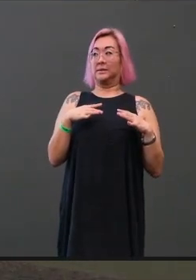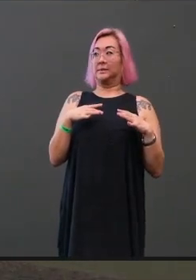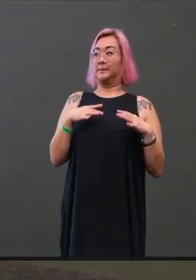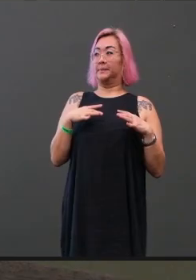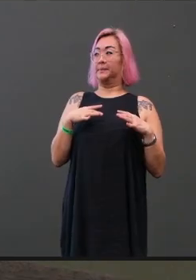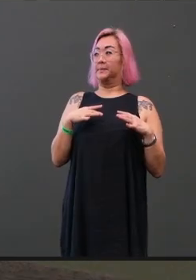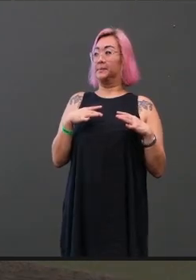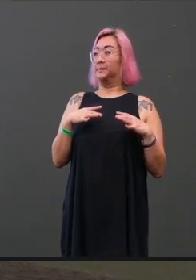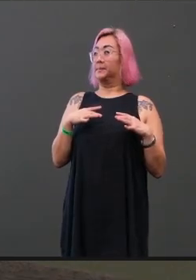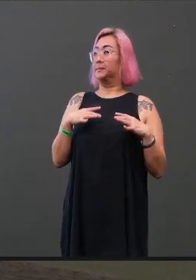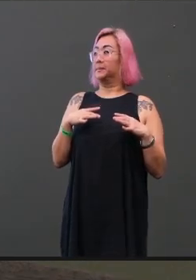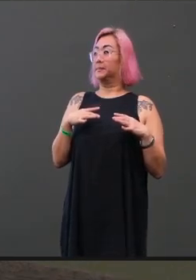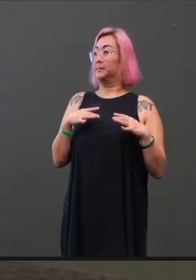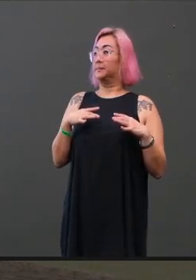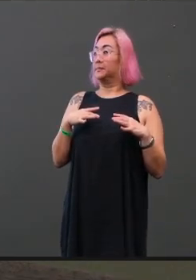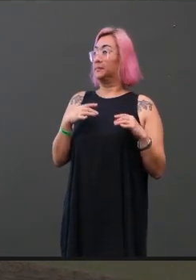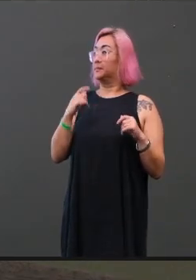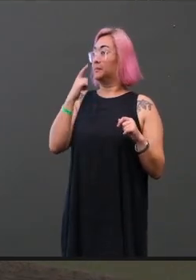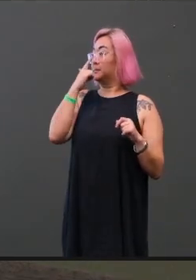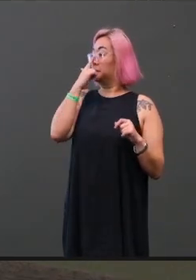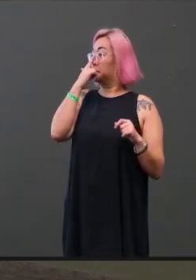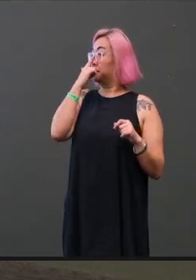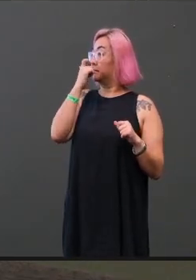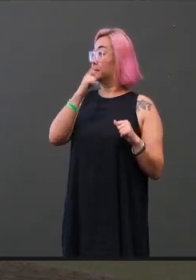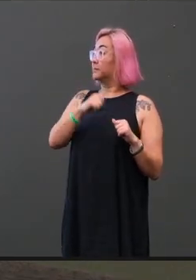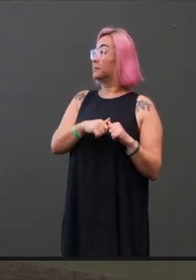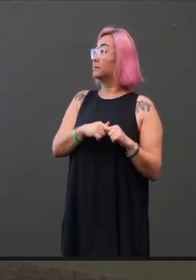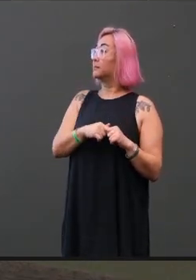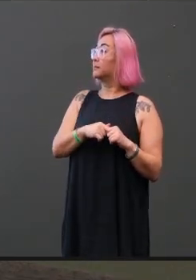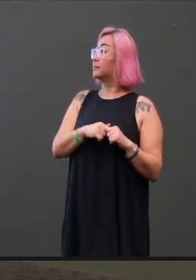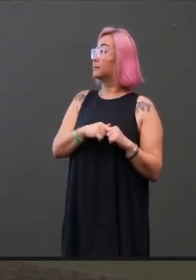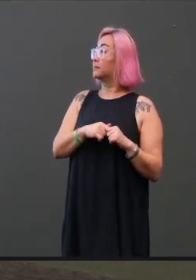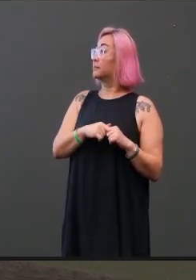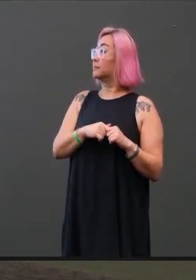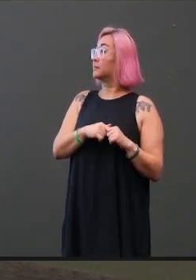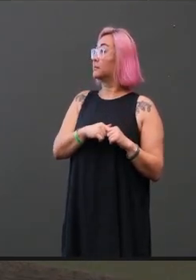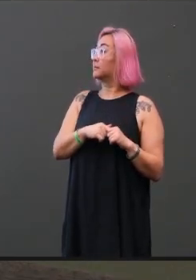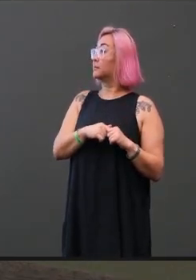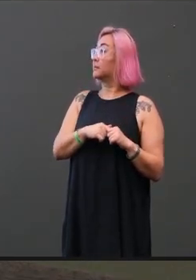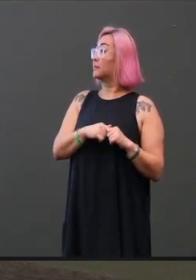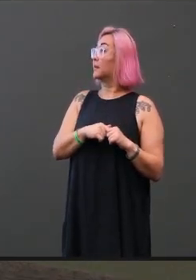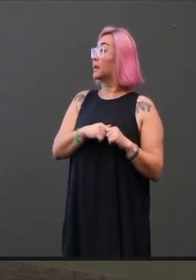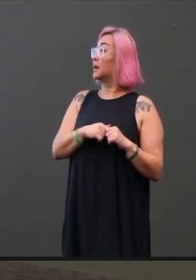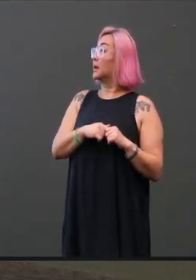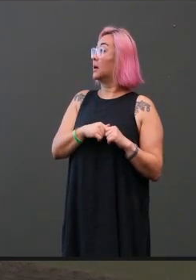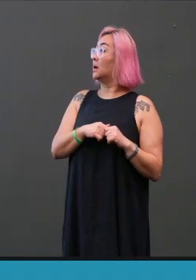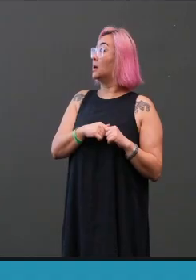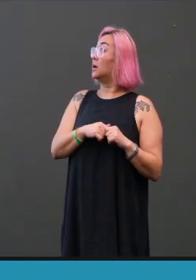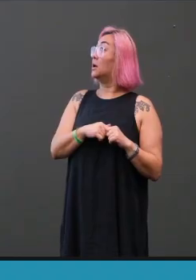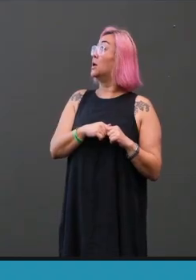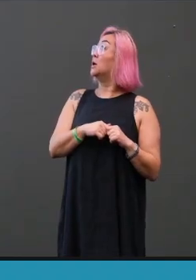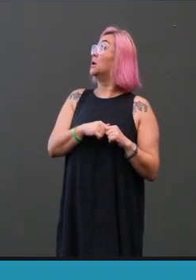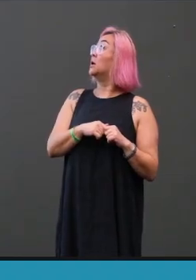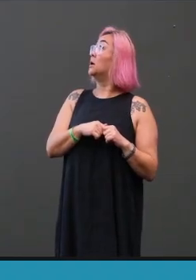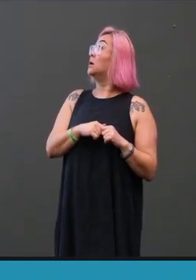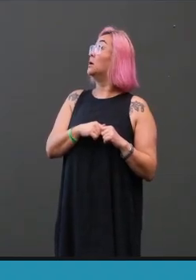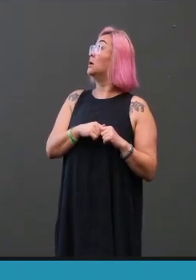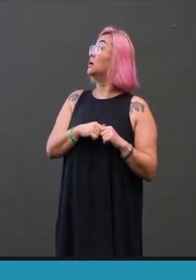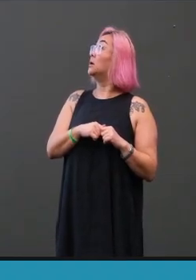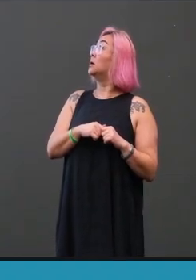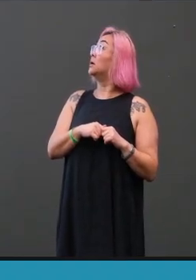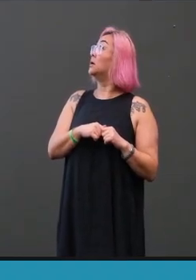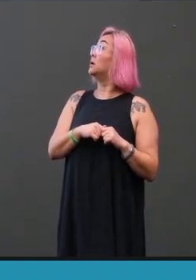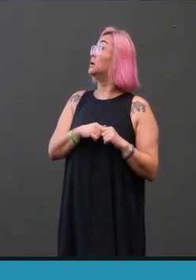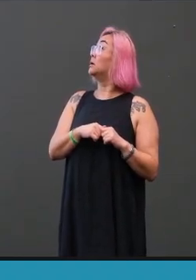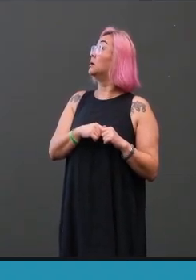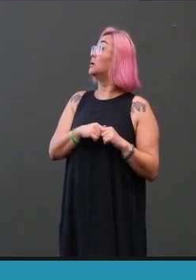Pretty close, very short. Let's see. Yes, she would exit this idle stance before she